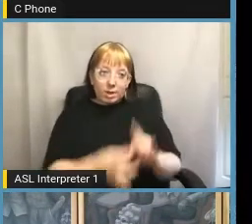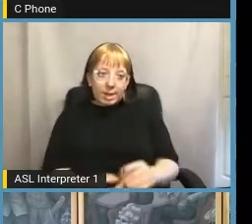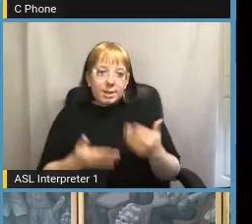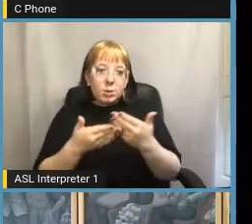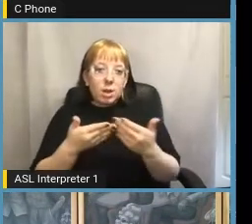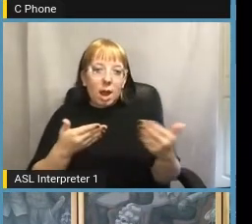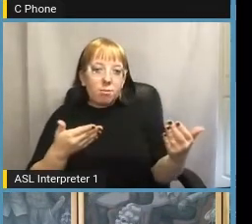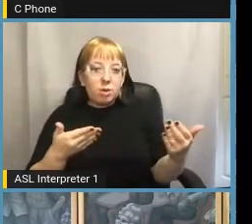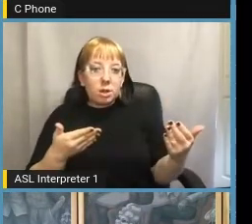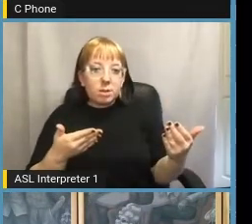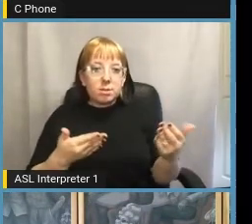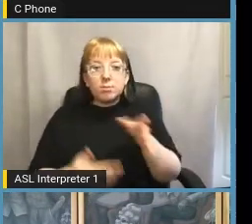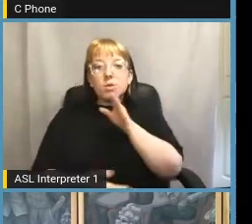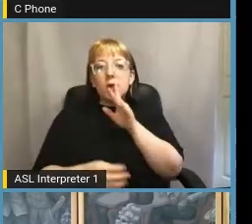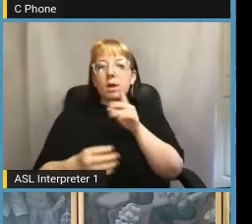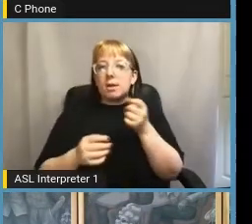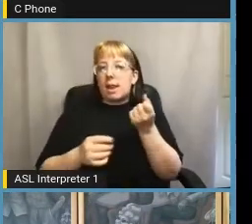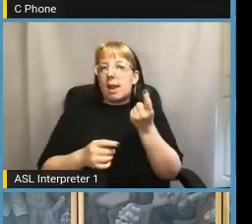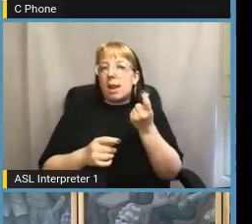what that means